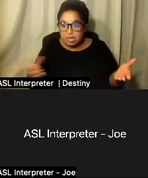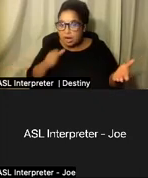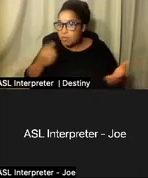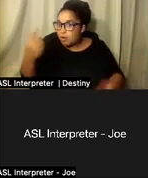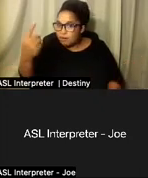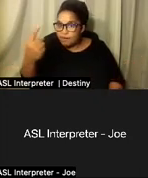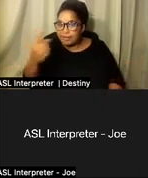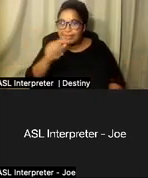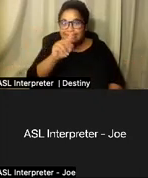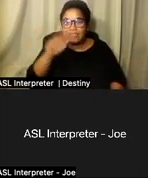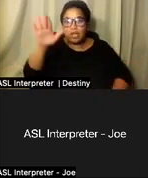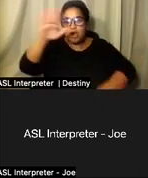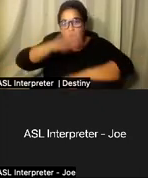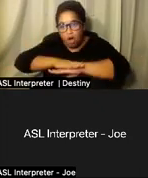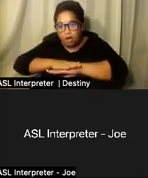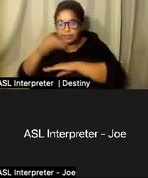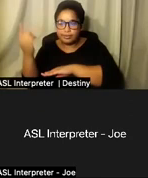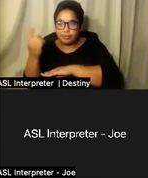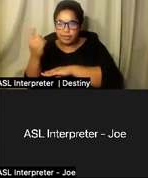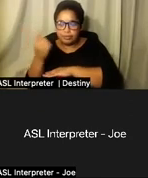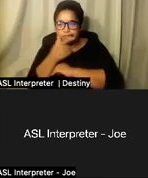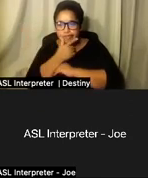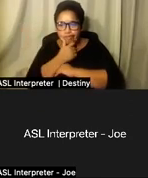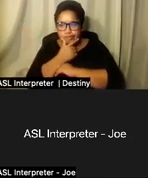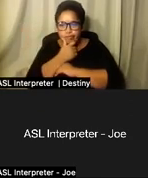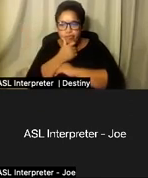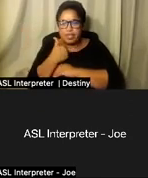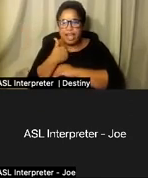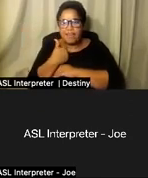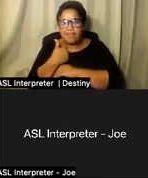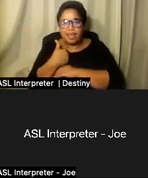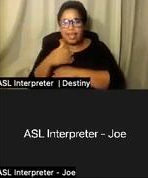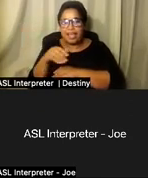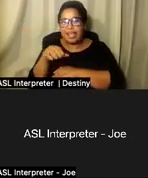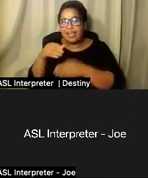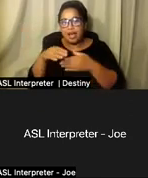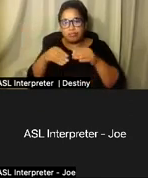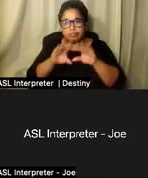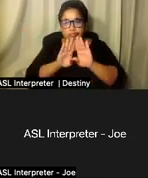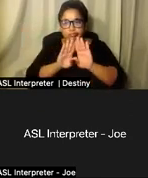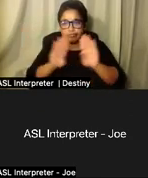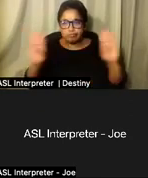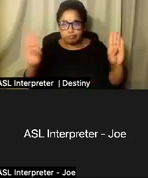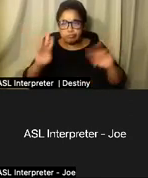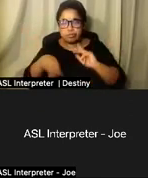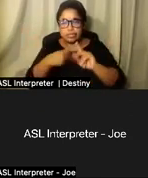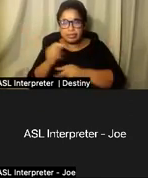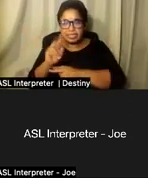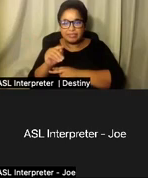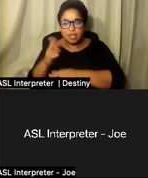it's a TV on top of something. So we have a top-heavy flat-screen TV on top of a piece of furniture, and we don't